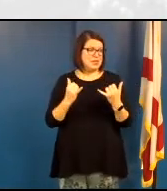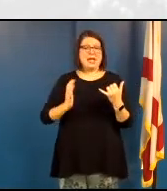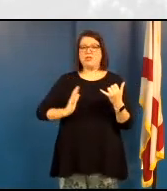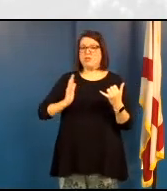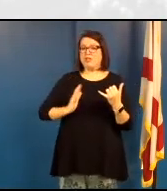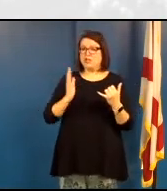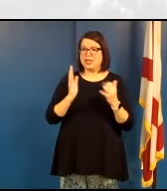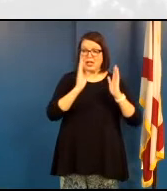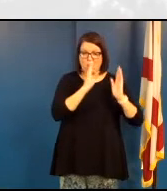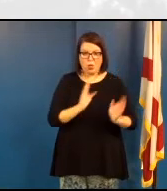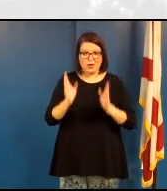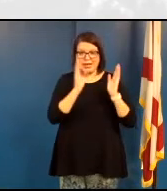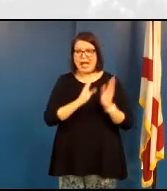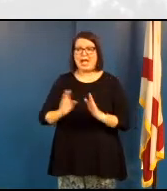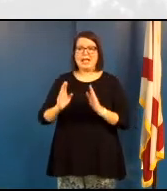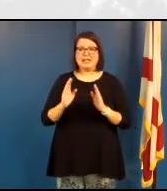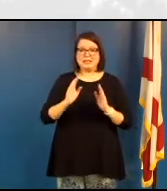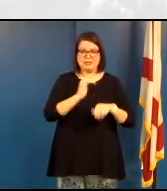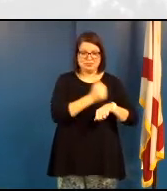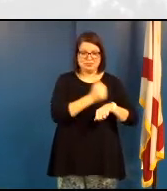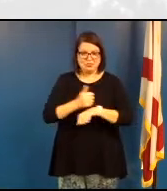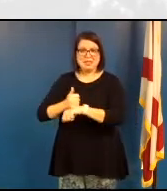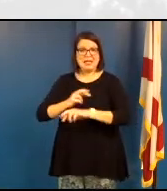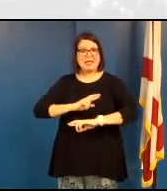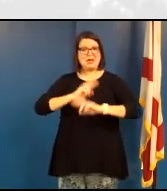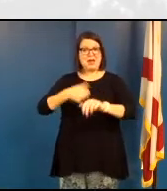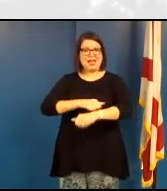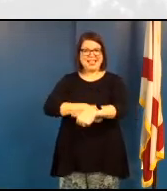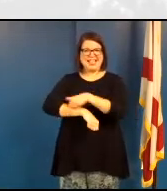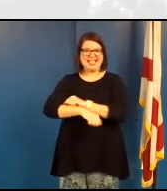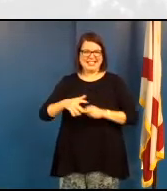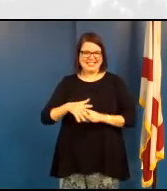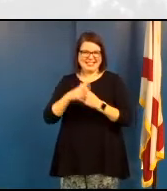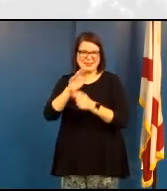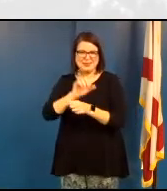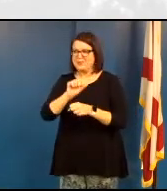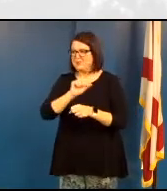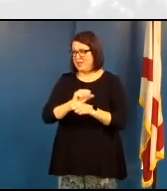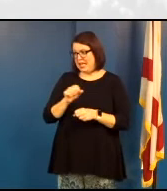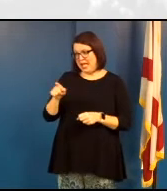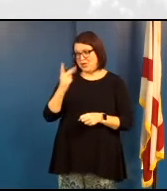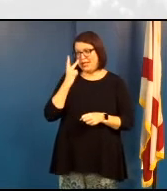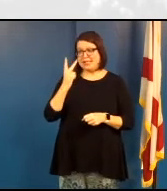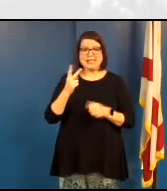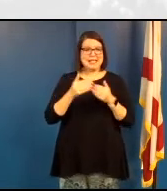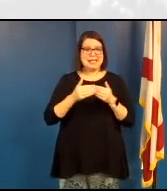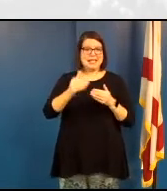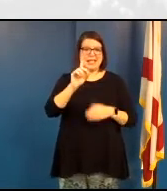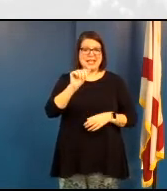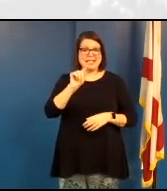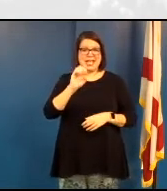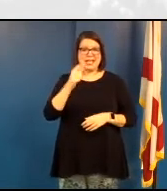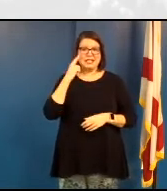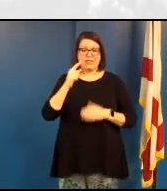get ready to do work. And as you can see in front of you, they've released the dates for the interim committee weeks, and there will be 5 committee